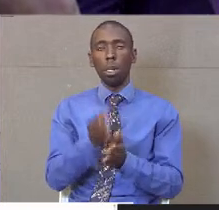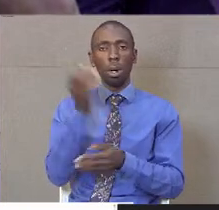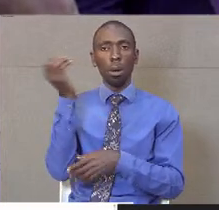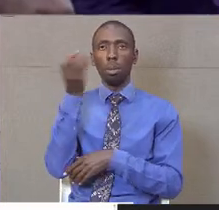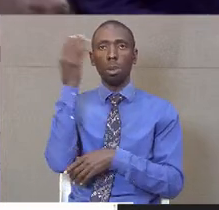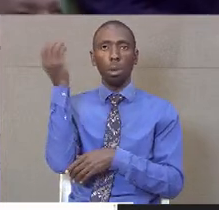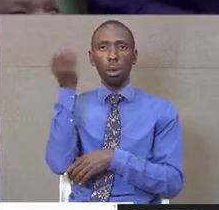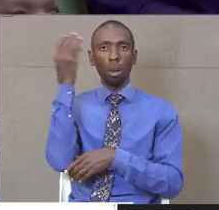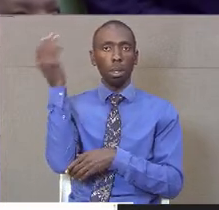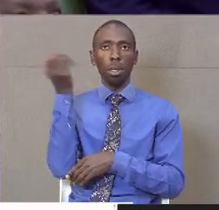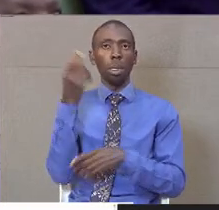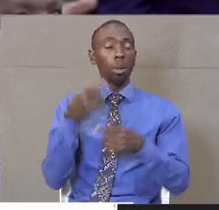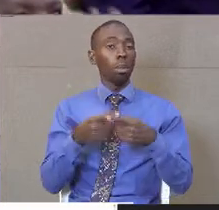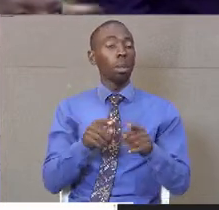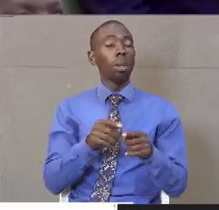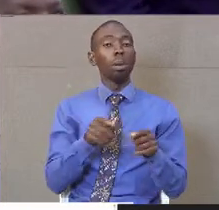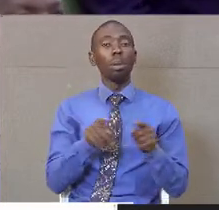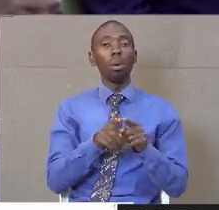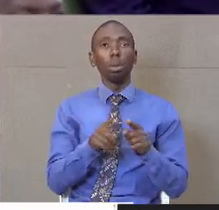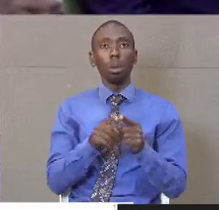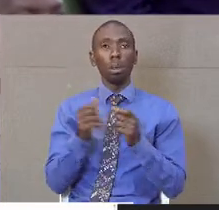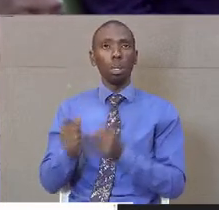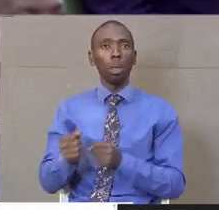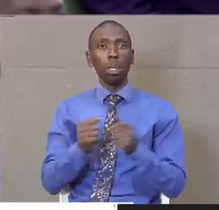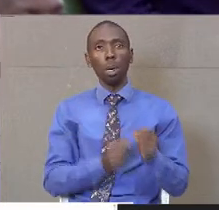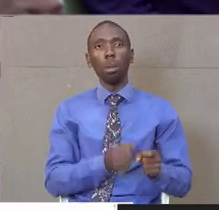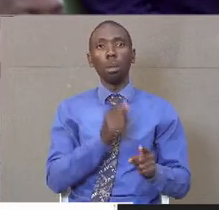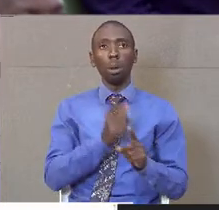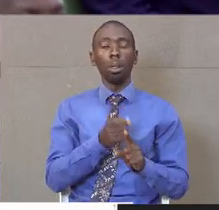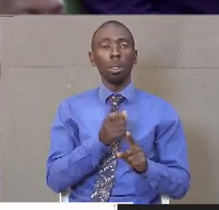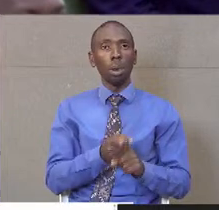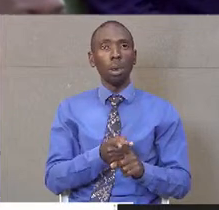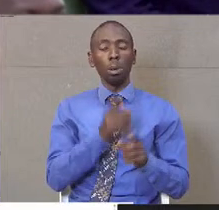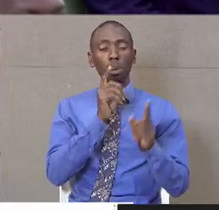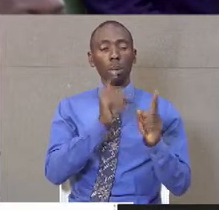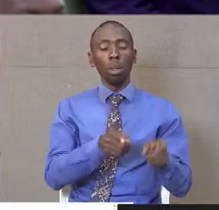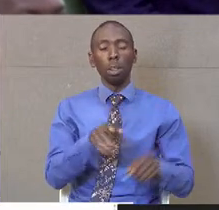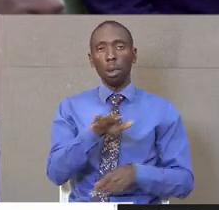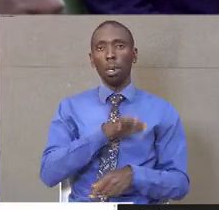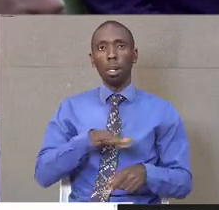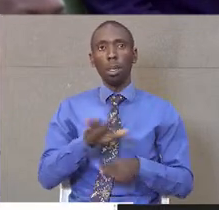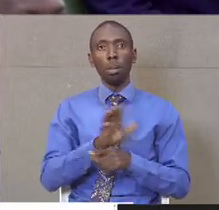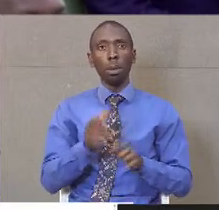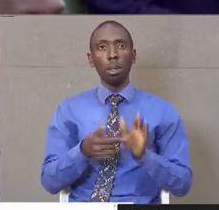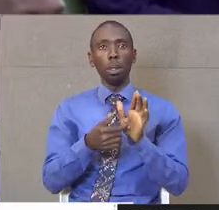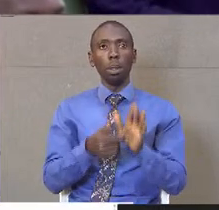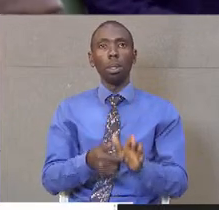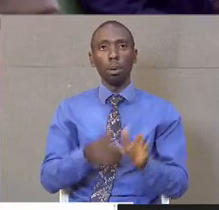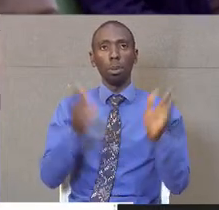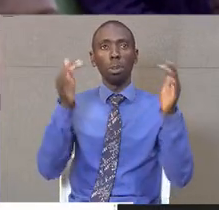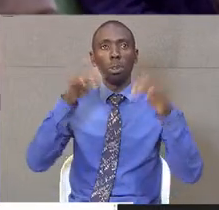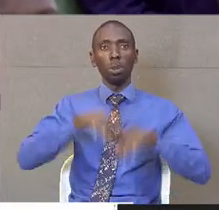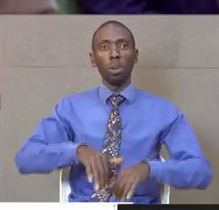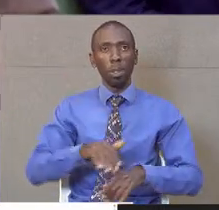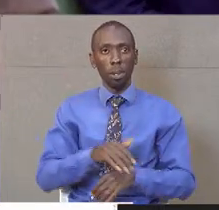reach areas like, for like instance, Bududa. The mountain? Like Bududa.